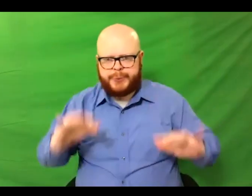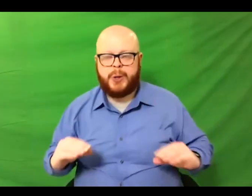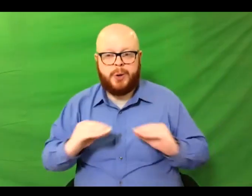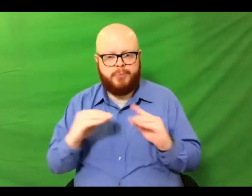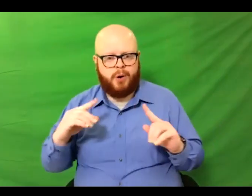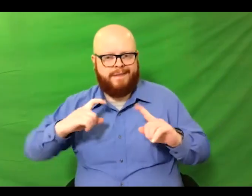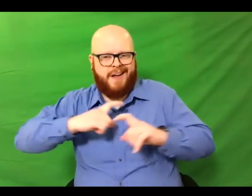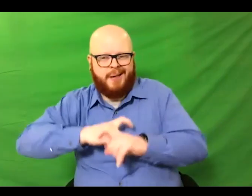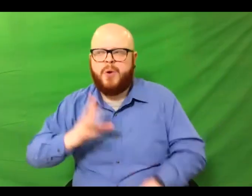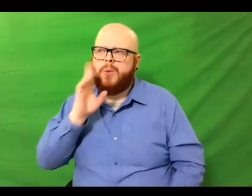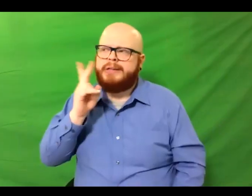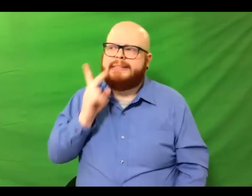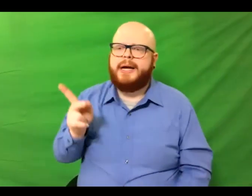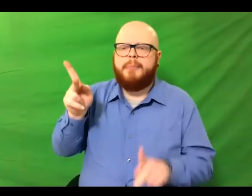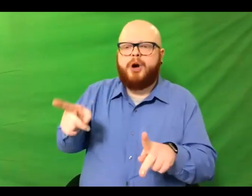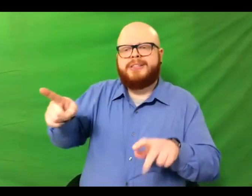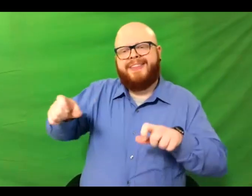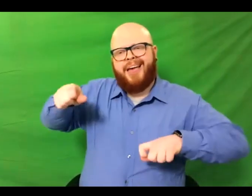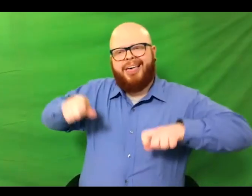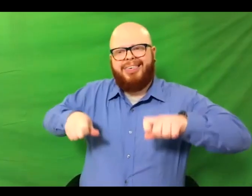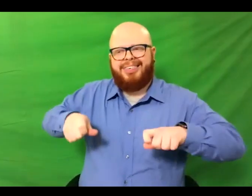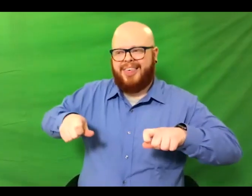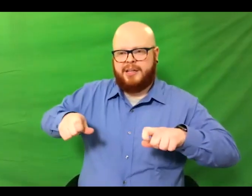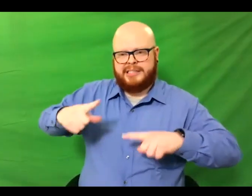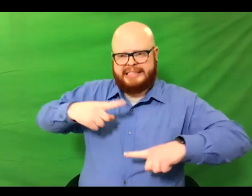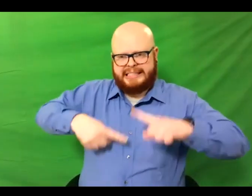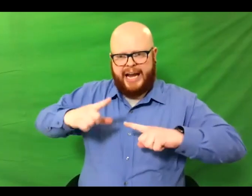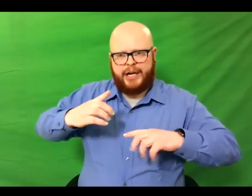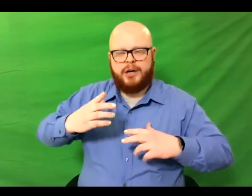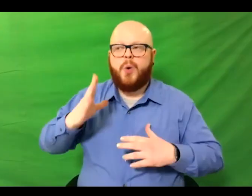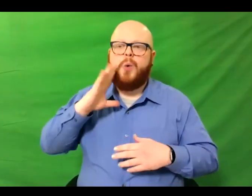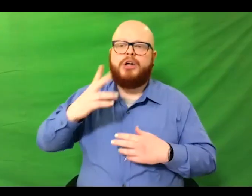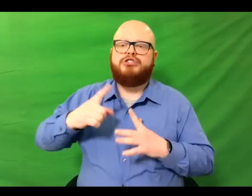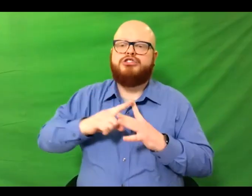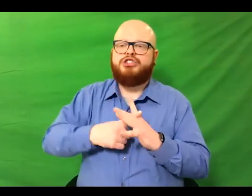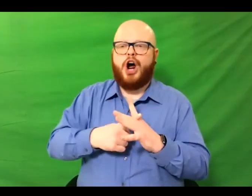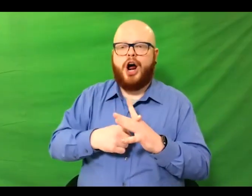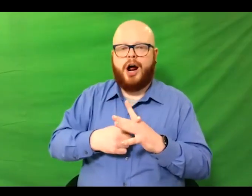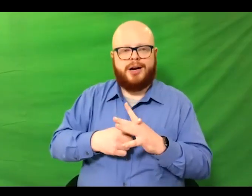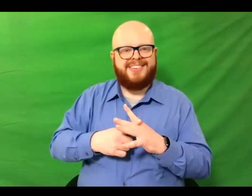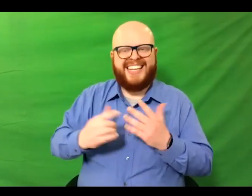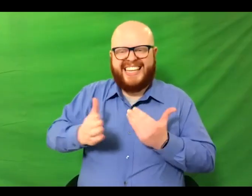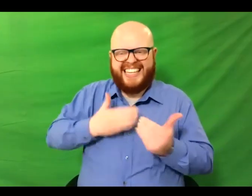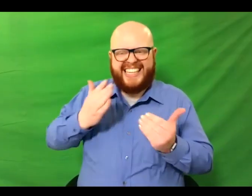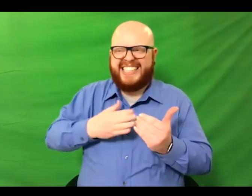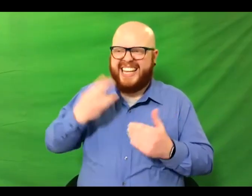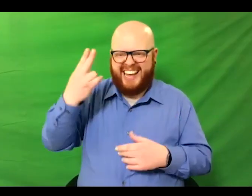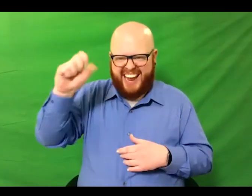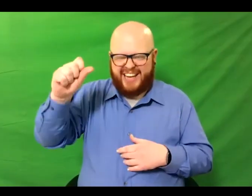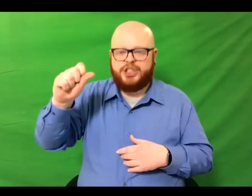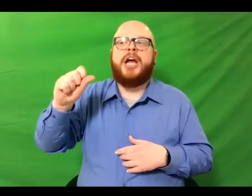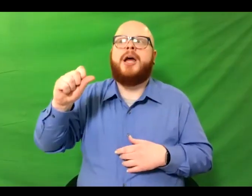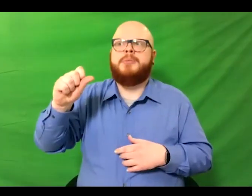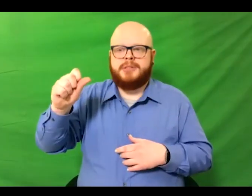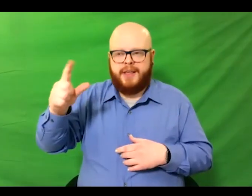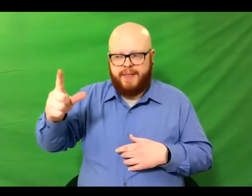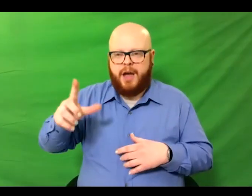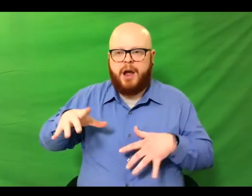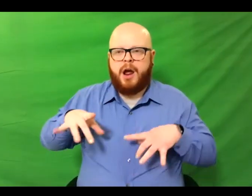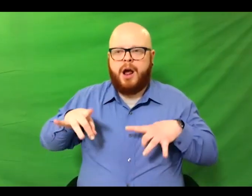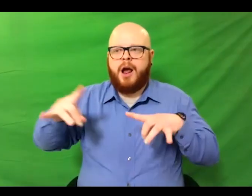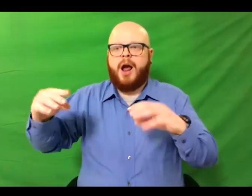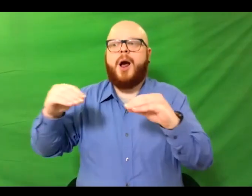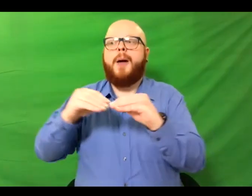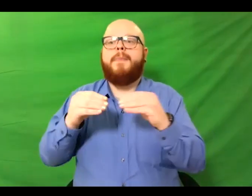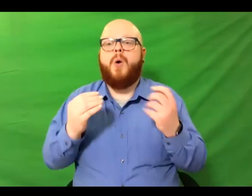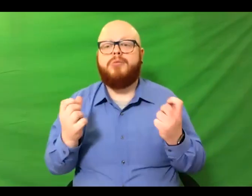signer or a young person starting with the easier hand shapes and then going on to other hand shapes that are more